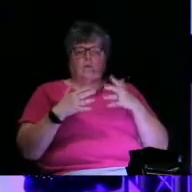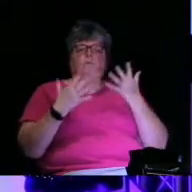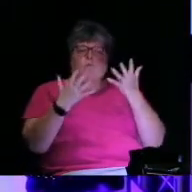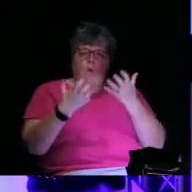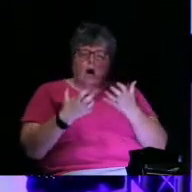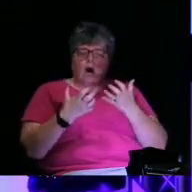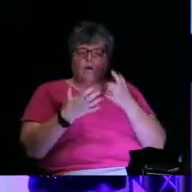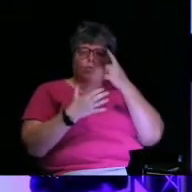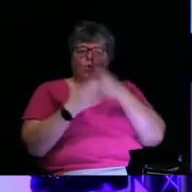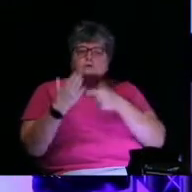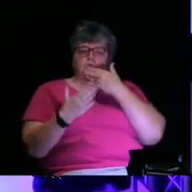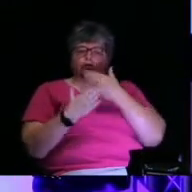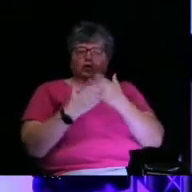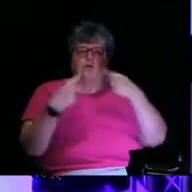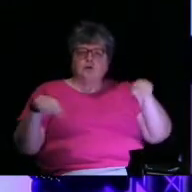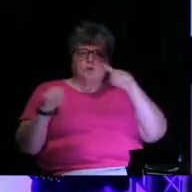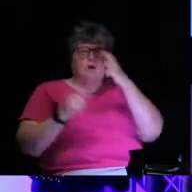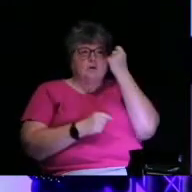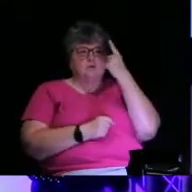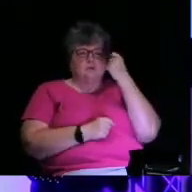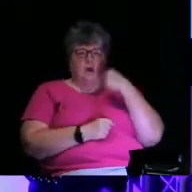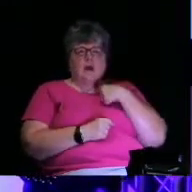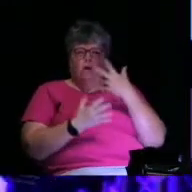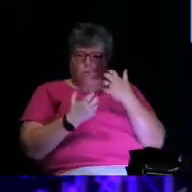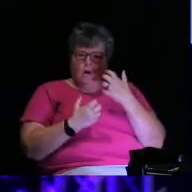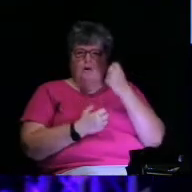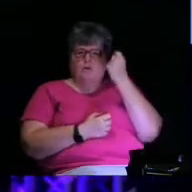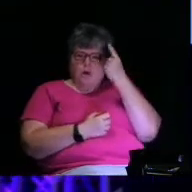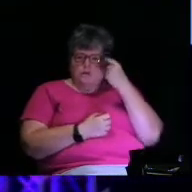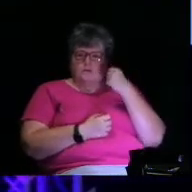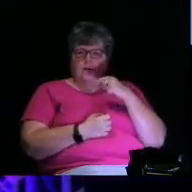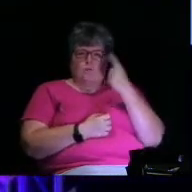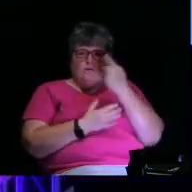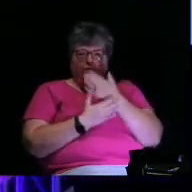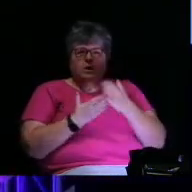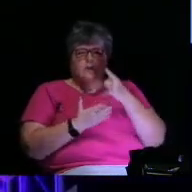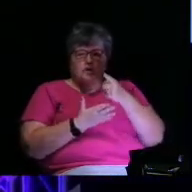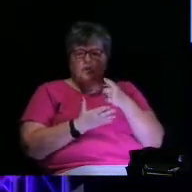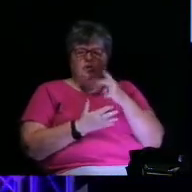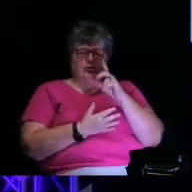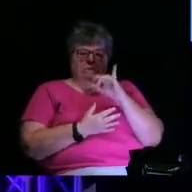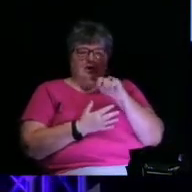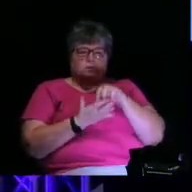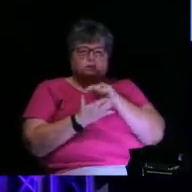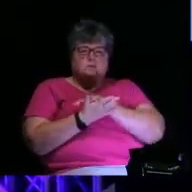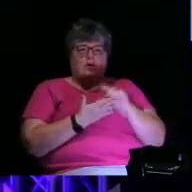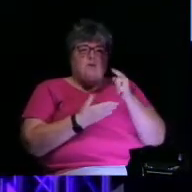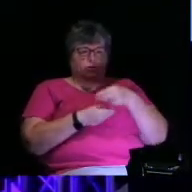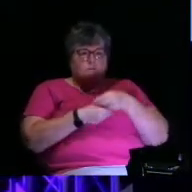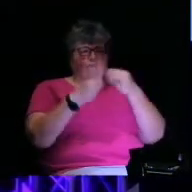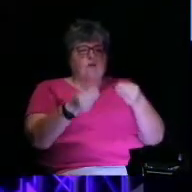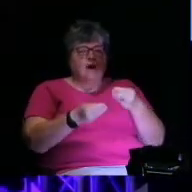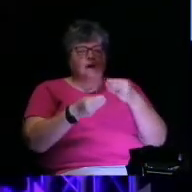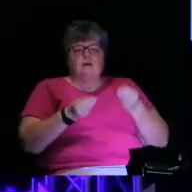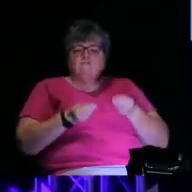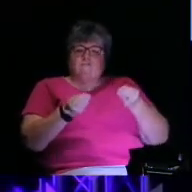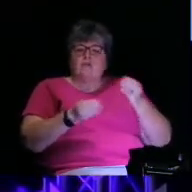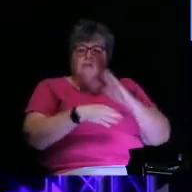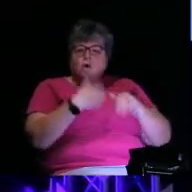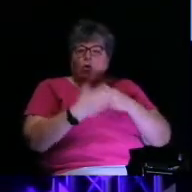it. You give. Those of you who have given, I want you to understand that one of the things you did this week is you fed the entire staff at the Sterling Correctional